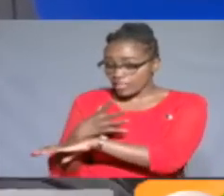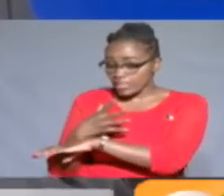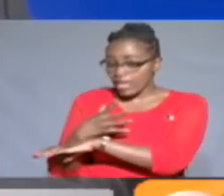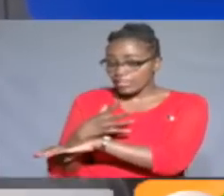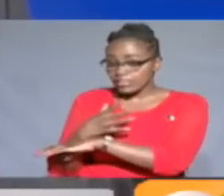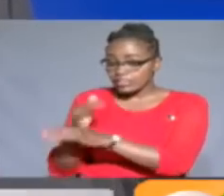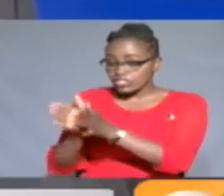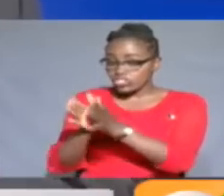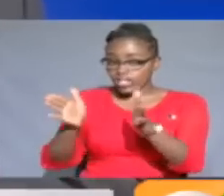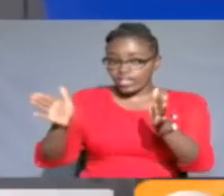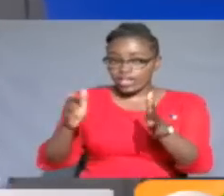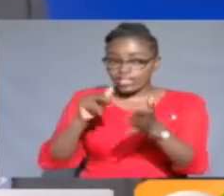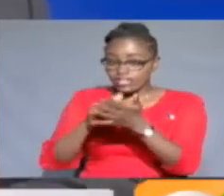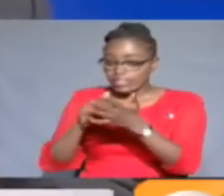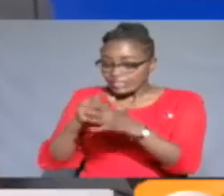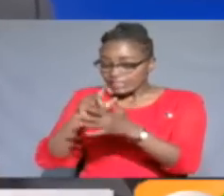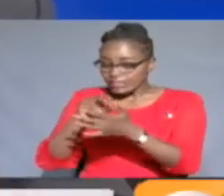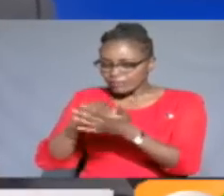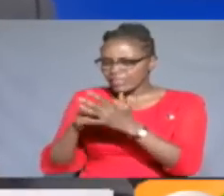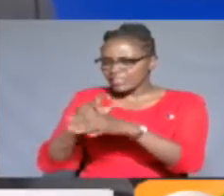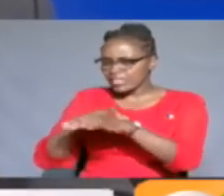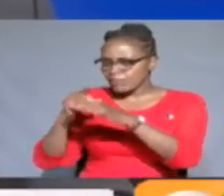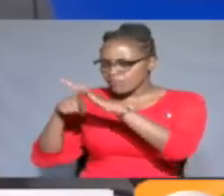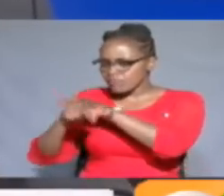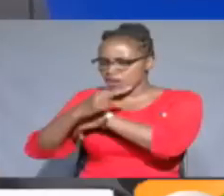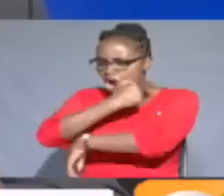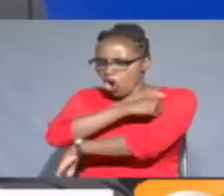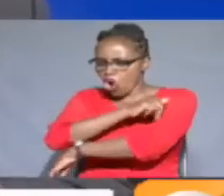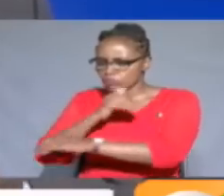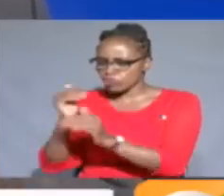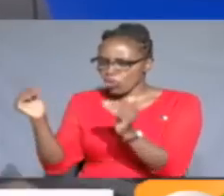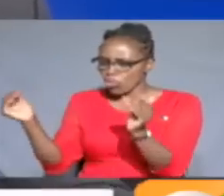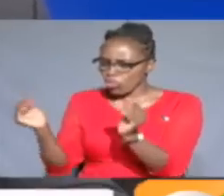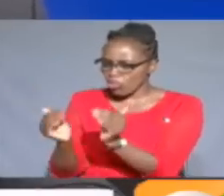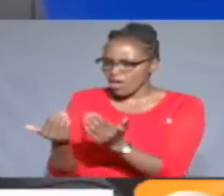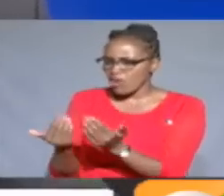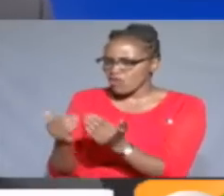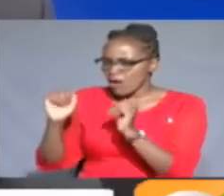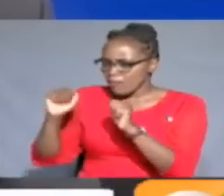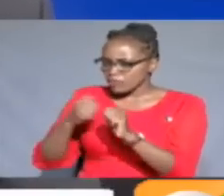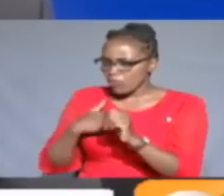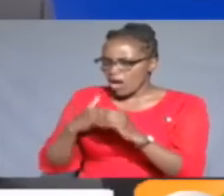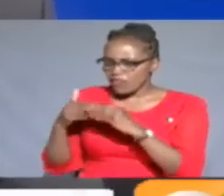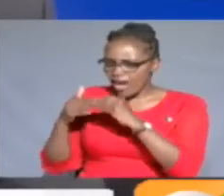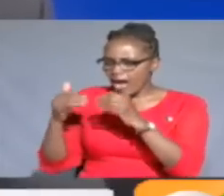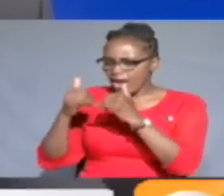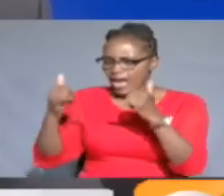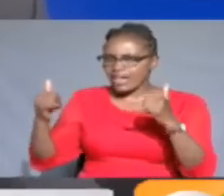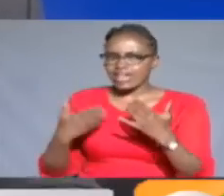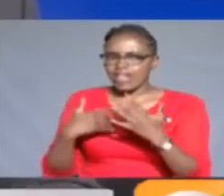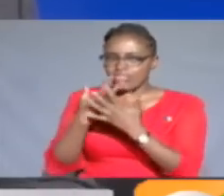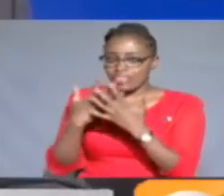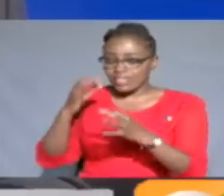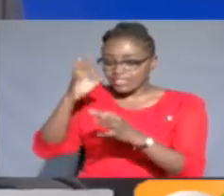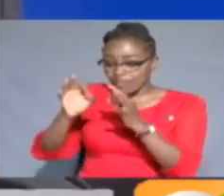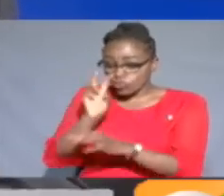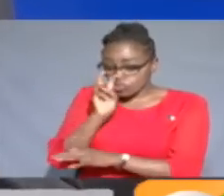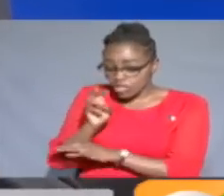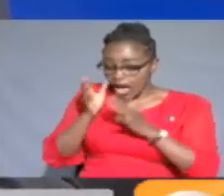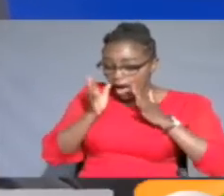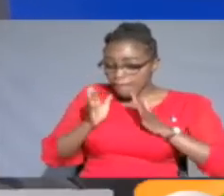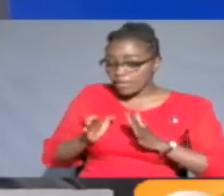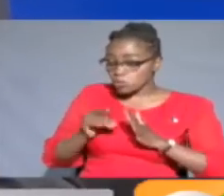across. So that when you go to a health center, we should put in our guidelines the things that if you see a